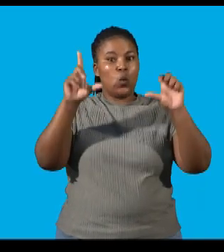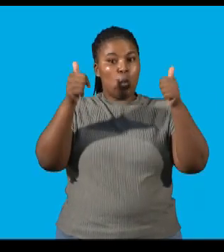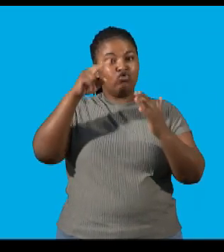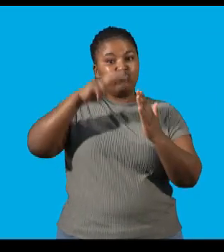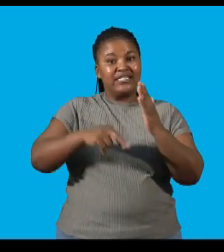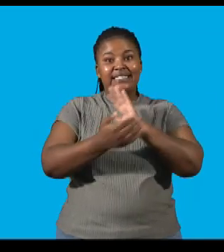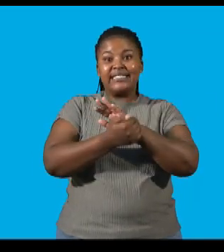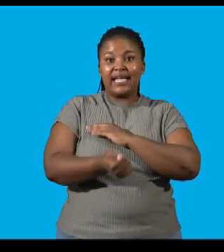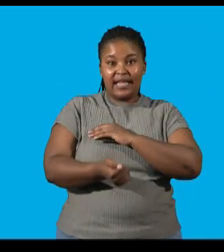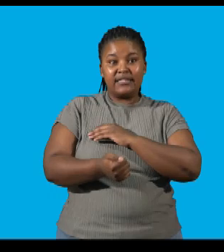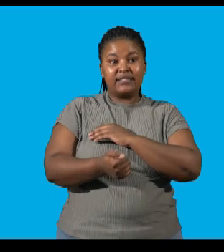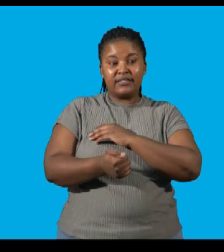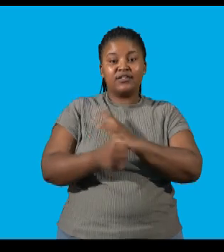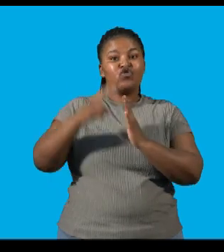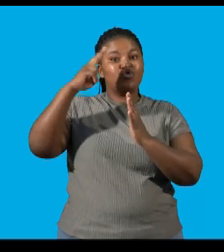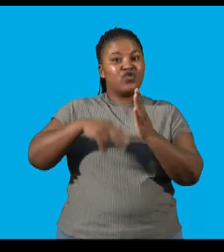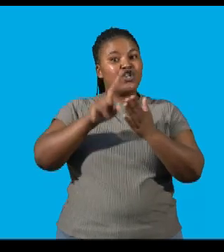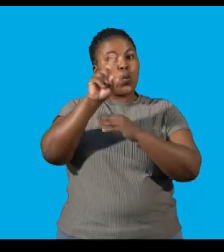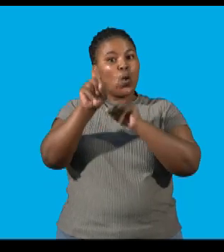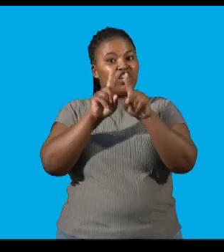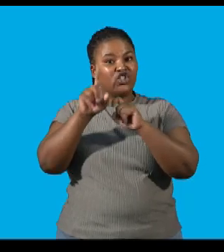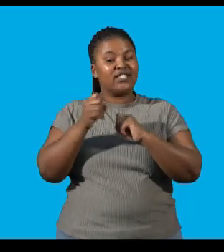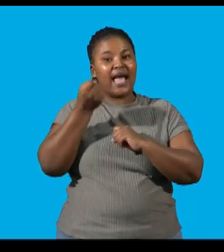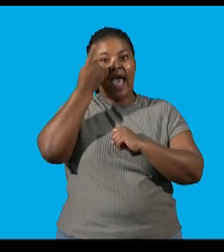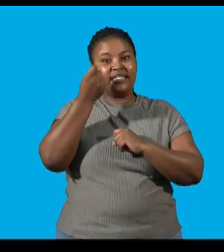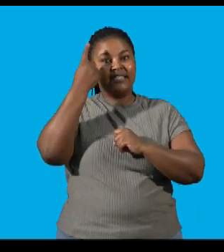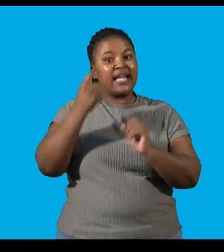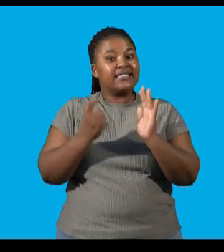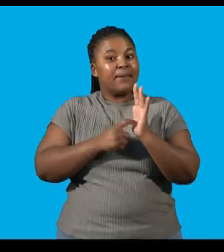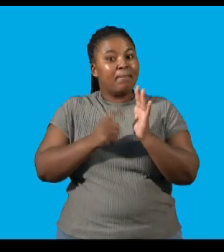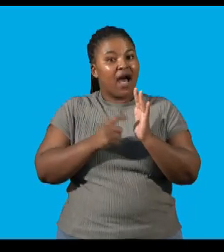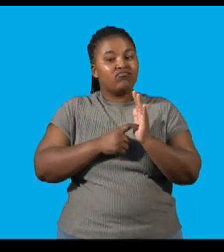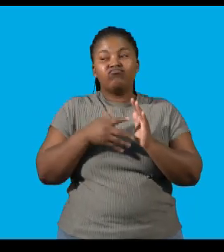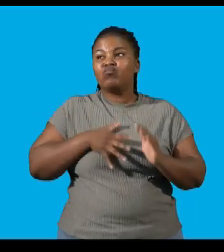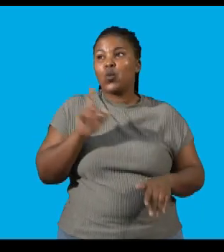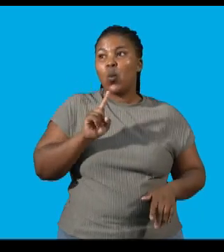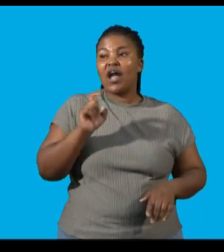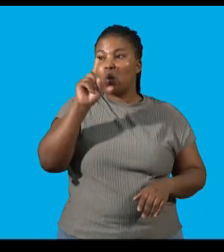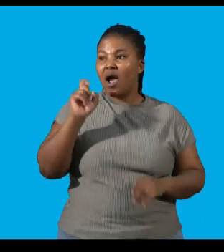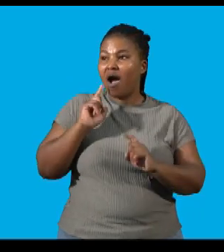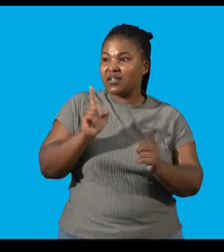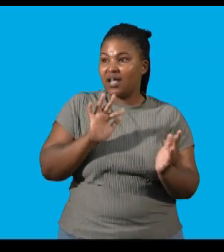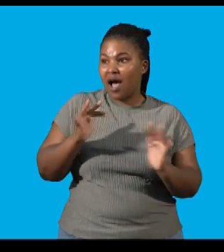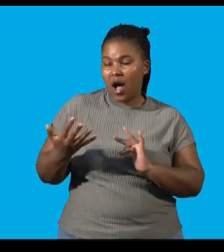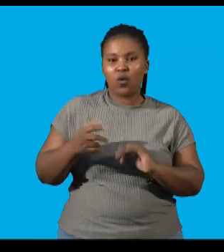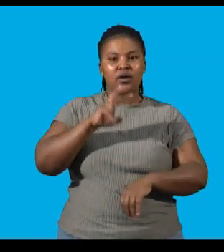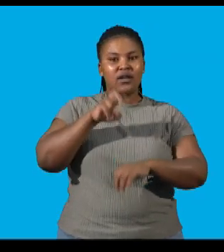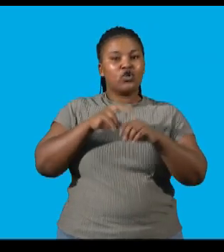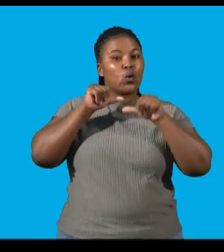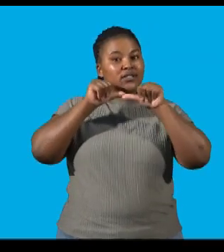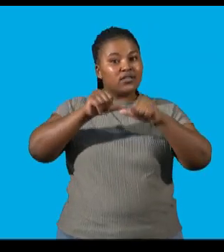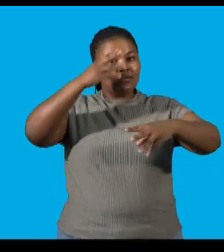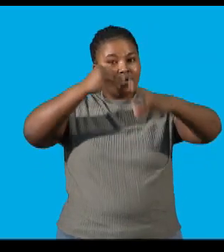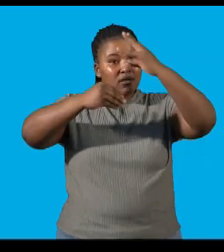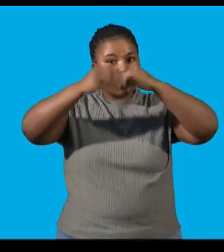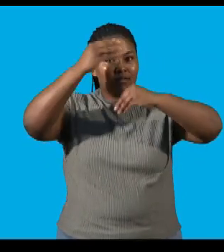have good reading skills, read the questions and understand the demands of the questions, active